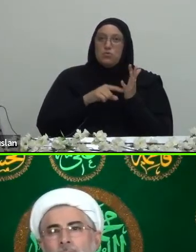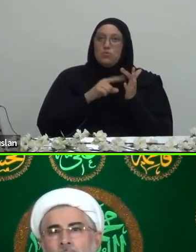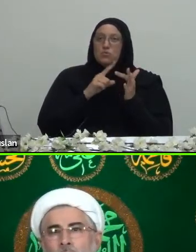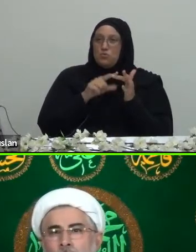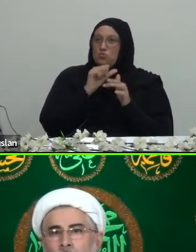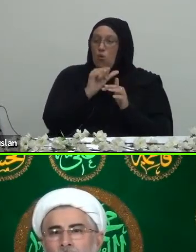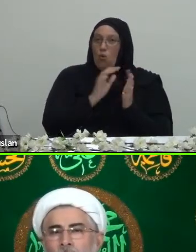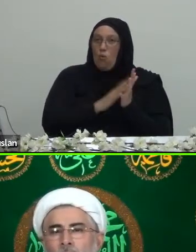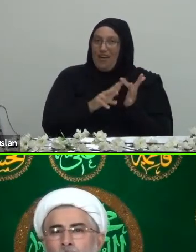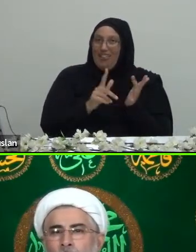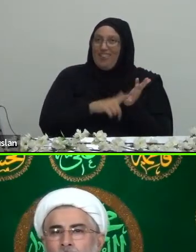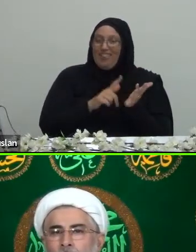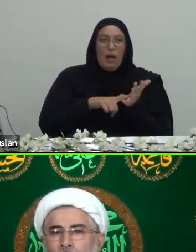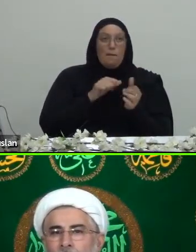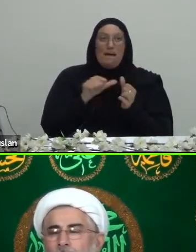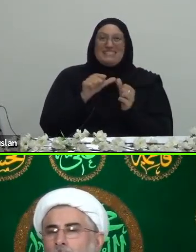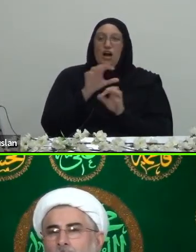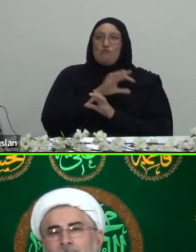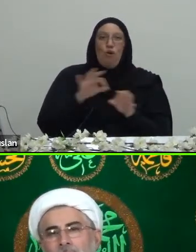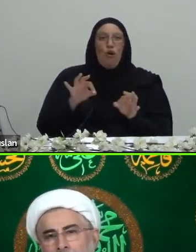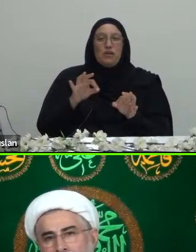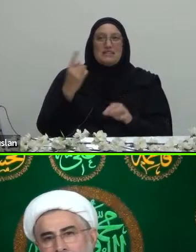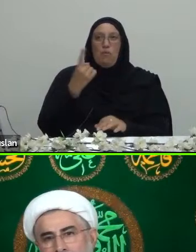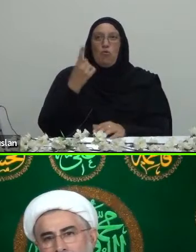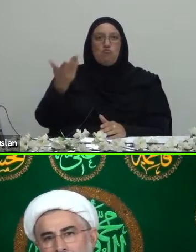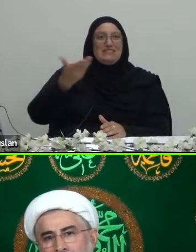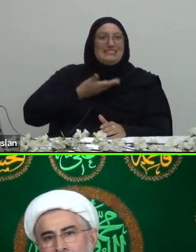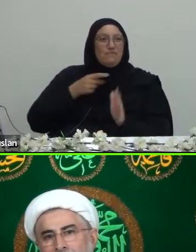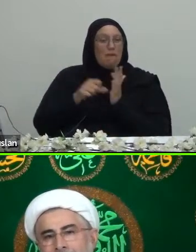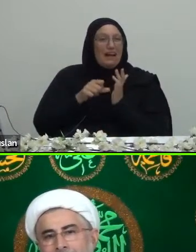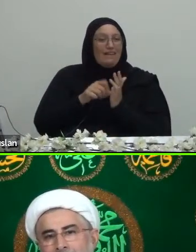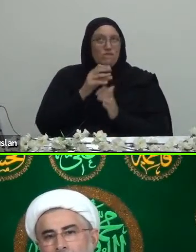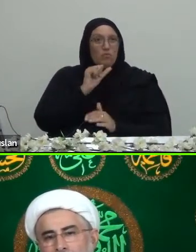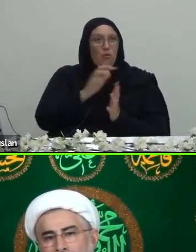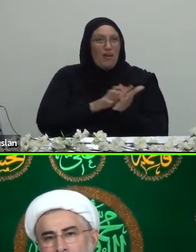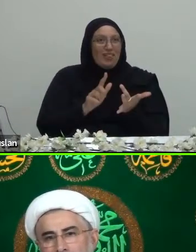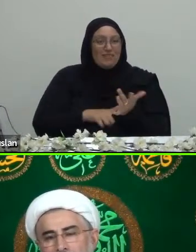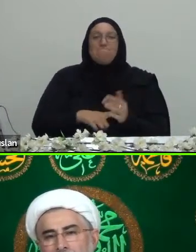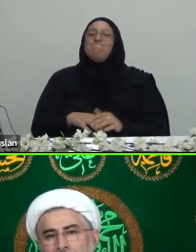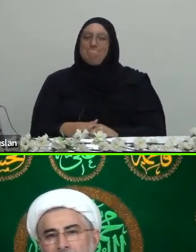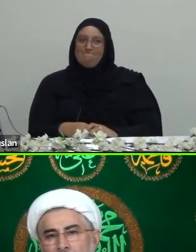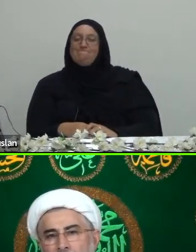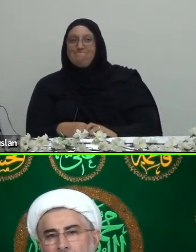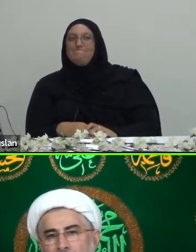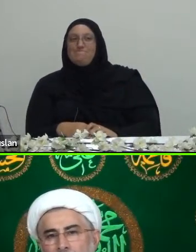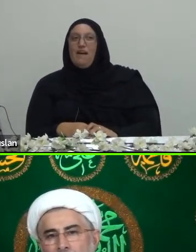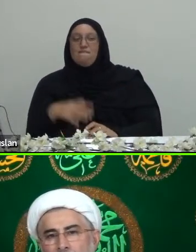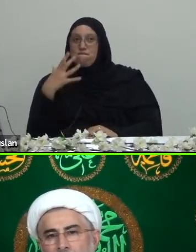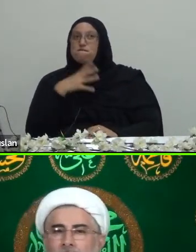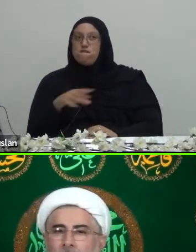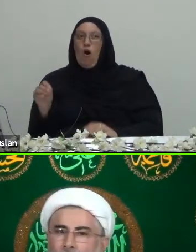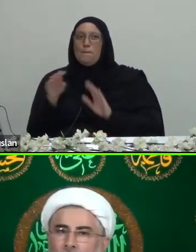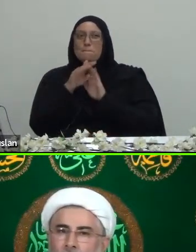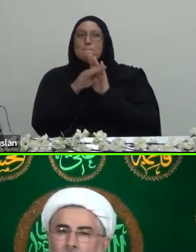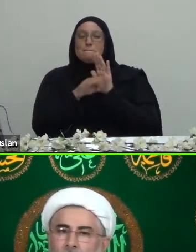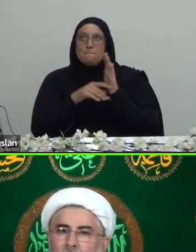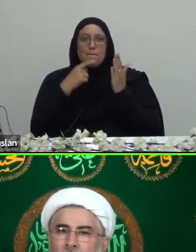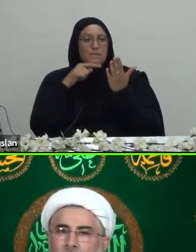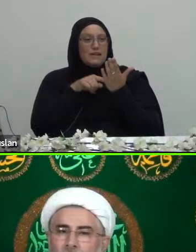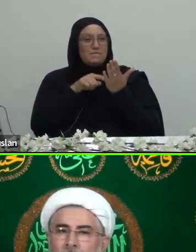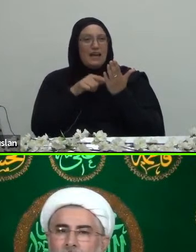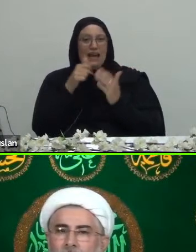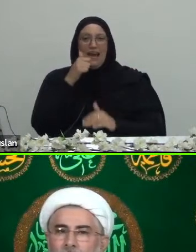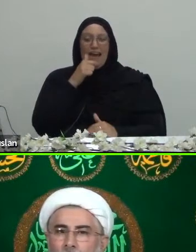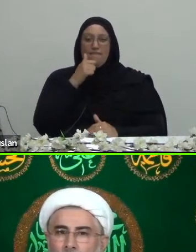Purely from the jurisprudential point of view, it is possible that one of the inheritance beneficiaries is also